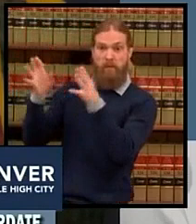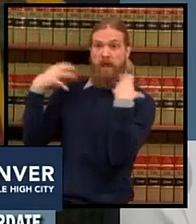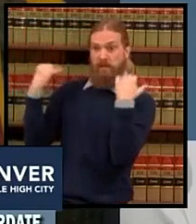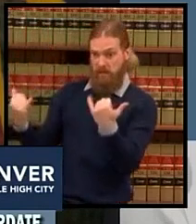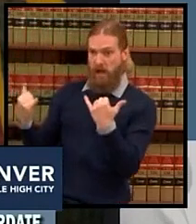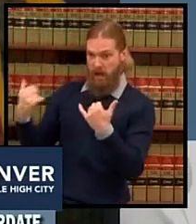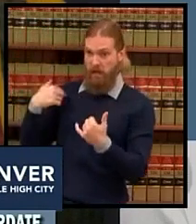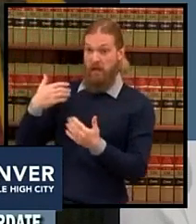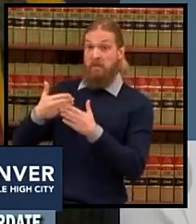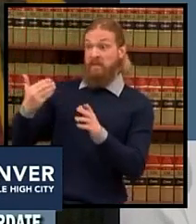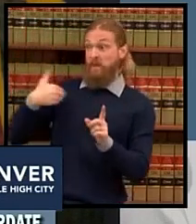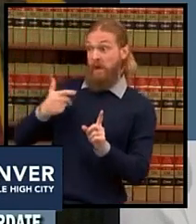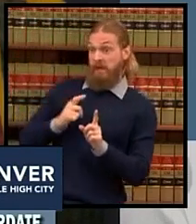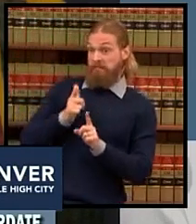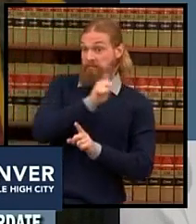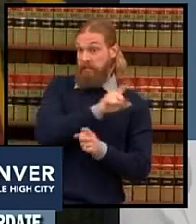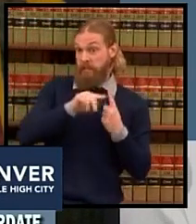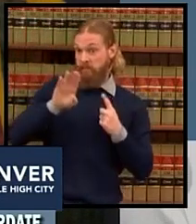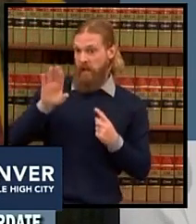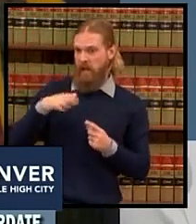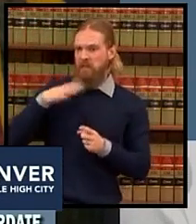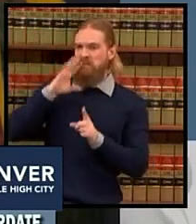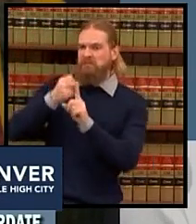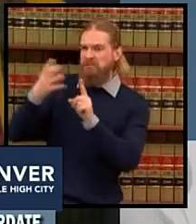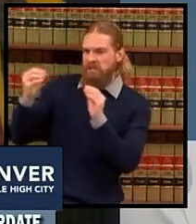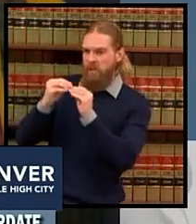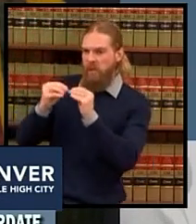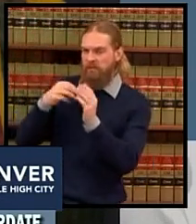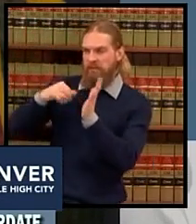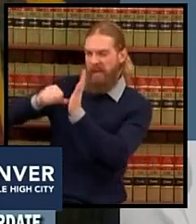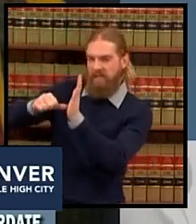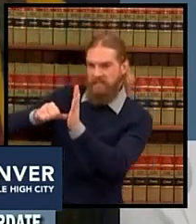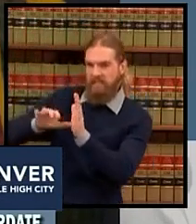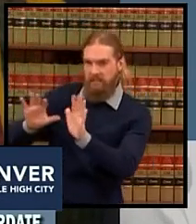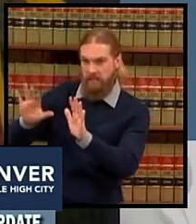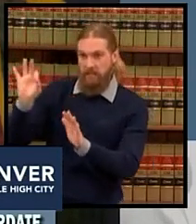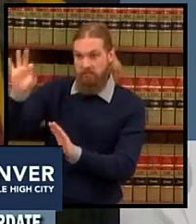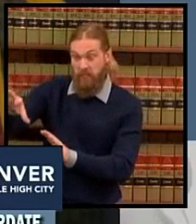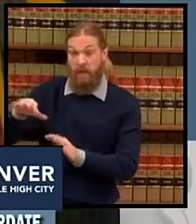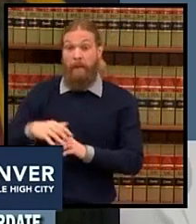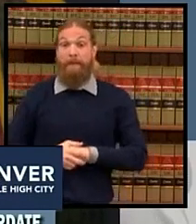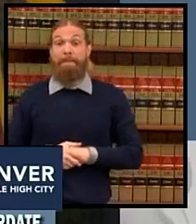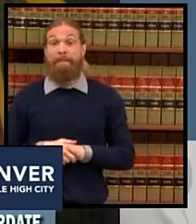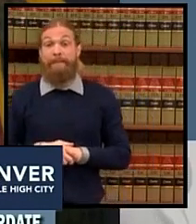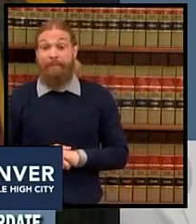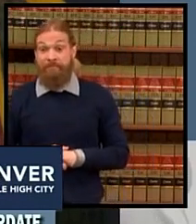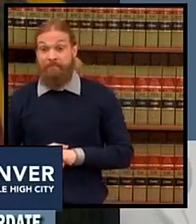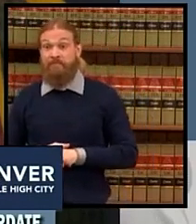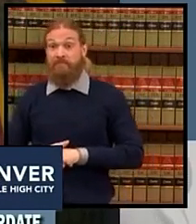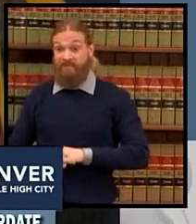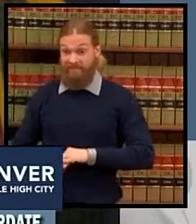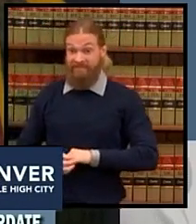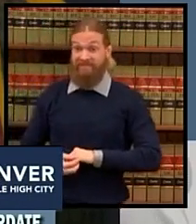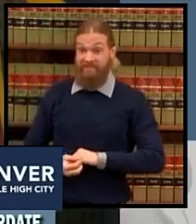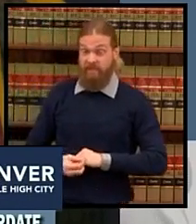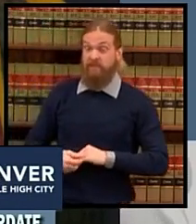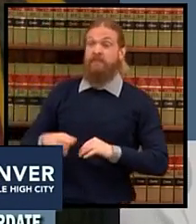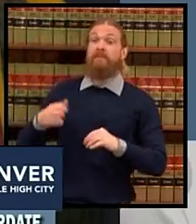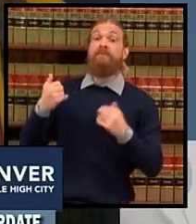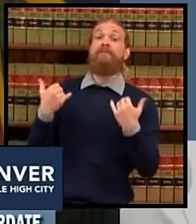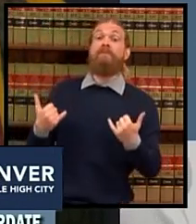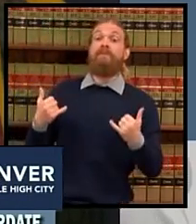just underscore what Bob made mention of that is important to us. One, these helping us get to our communities that